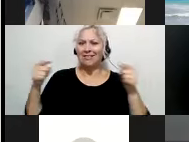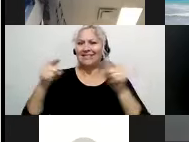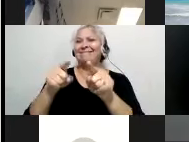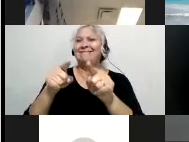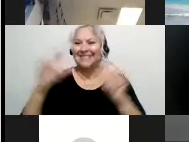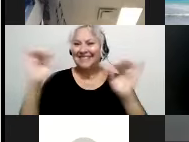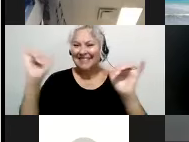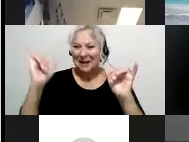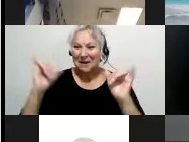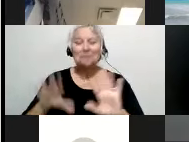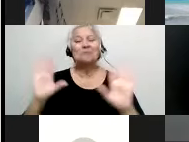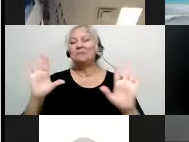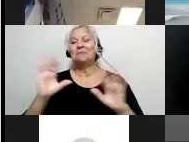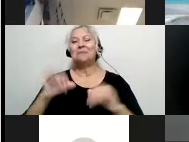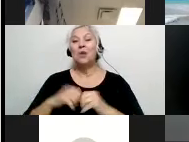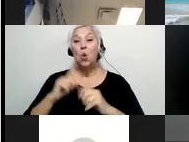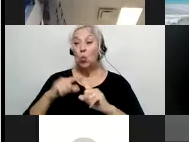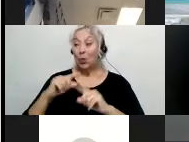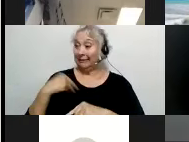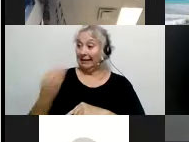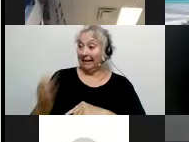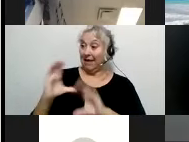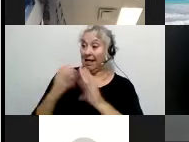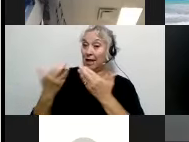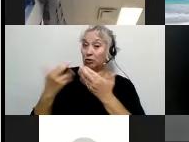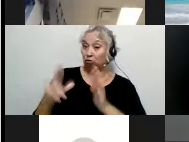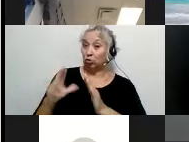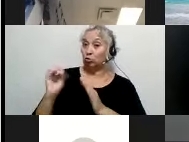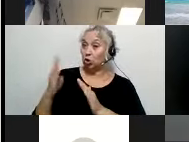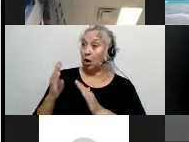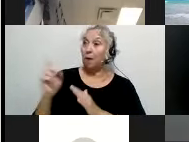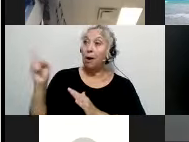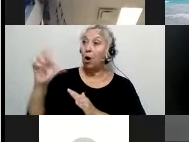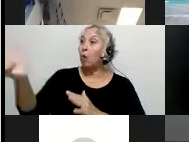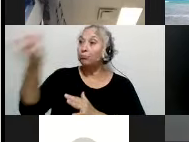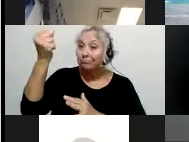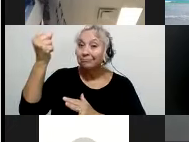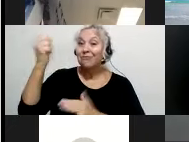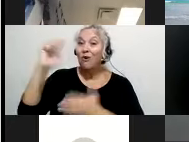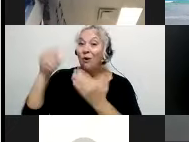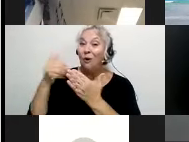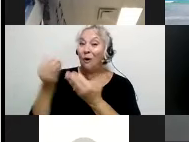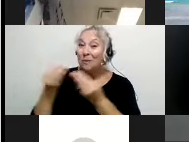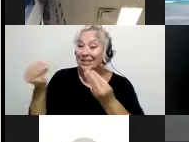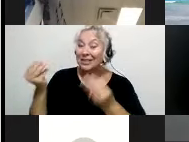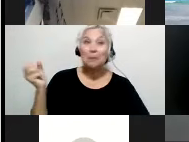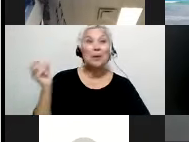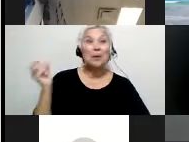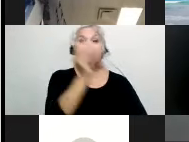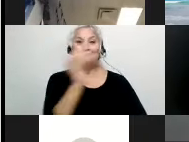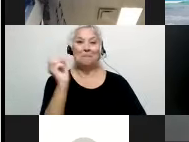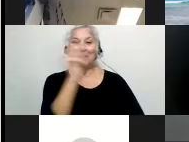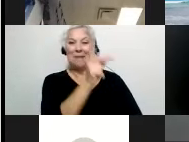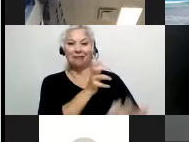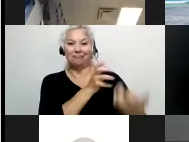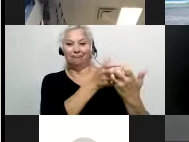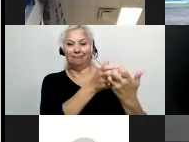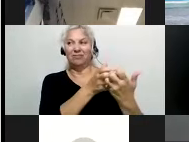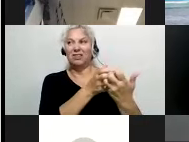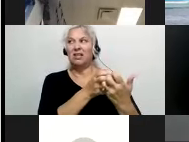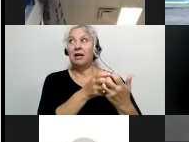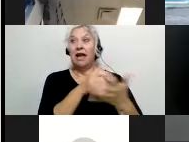when assigned a classroom job, Selena will locate and return all work materials belongings to their proper storage area 4 out of 5 times in a